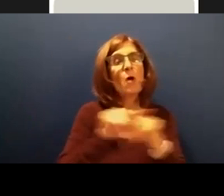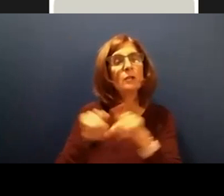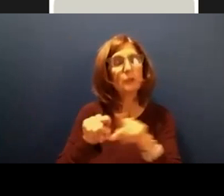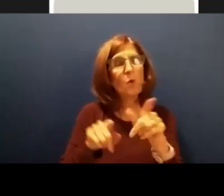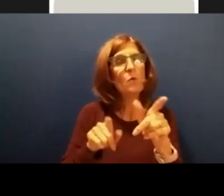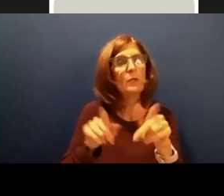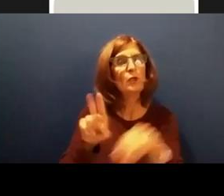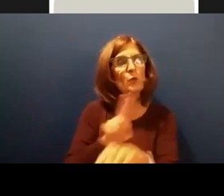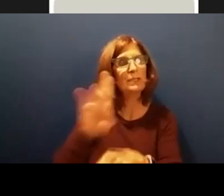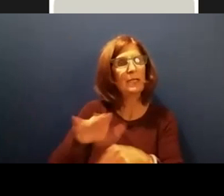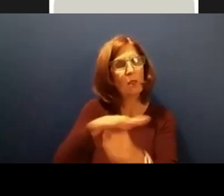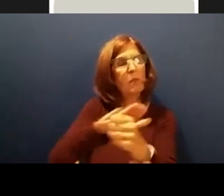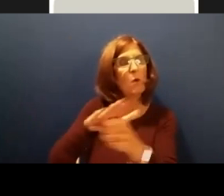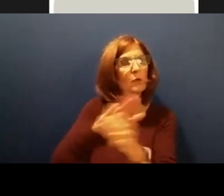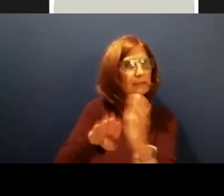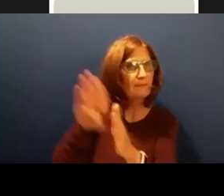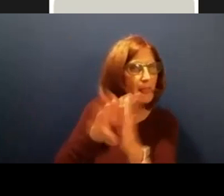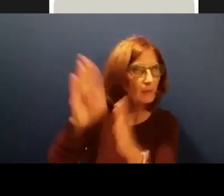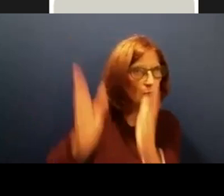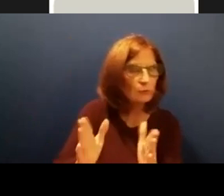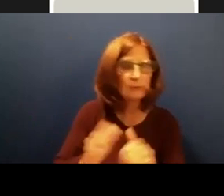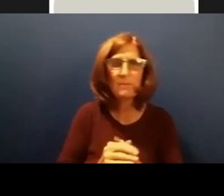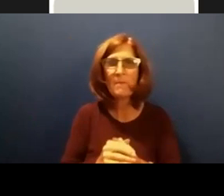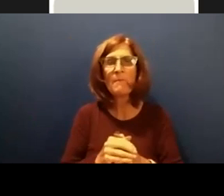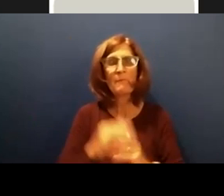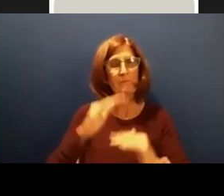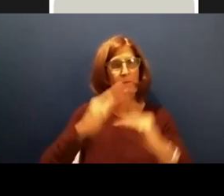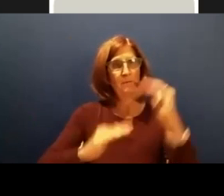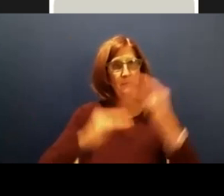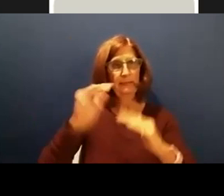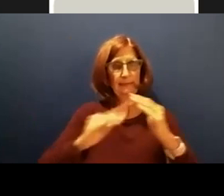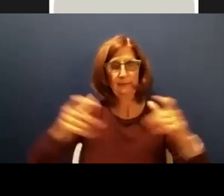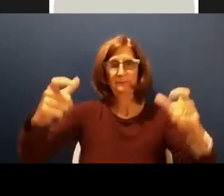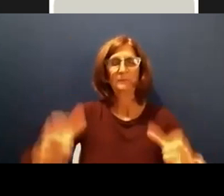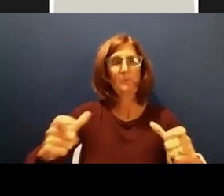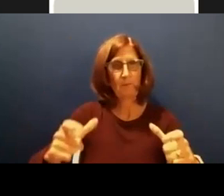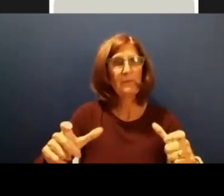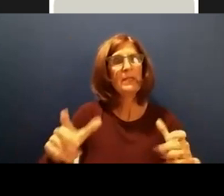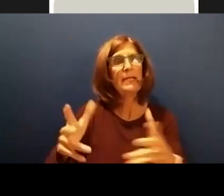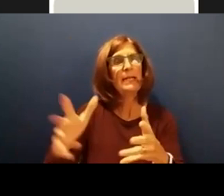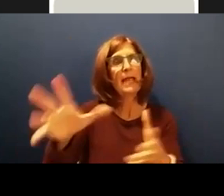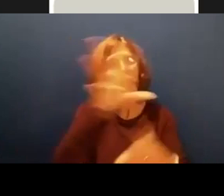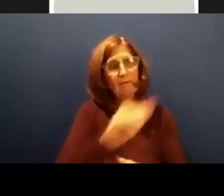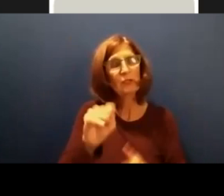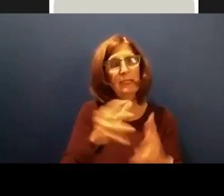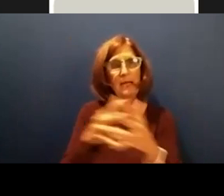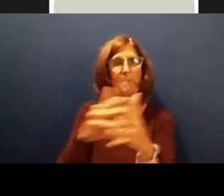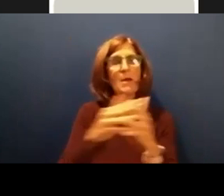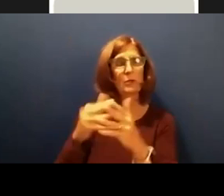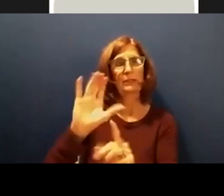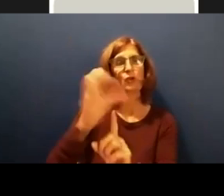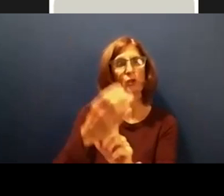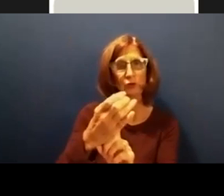developers. The other priorities of this process include building upon the African American cultural legacy of the Hill District and fostering